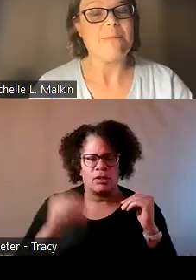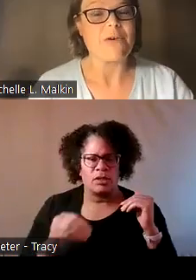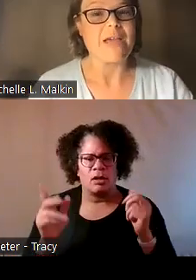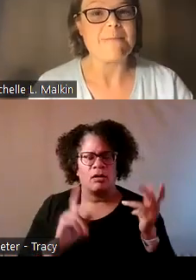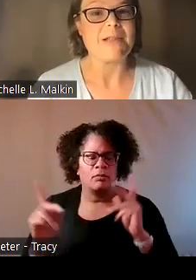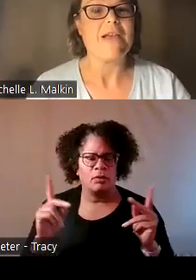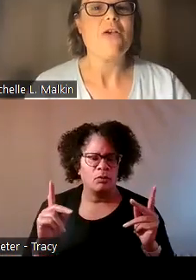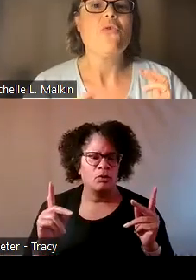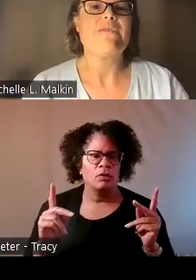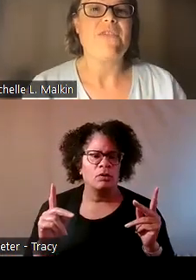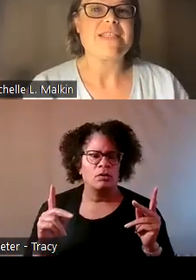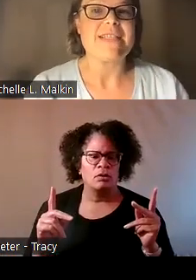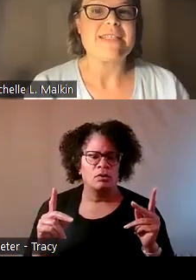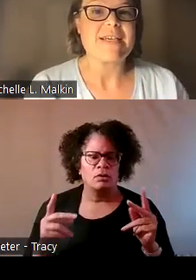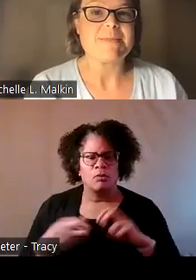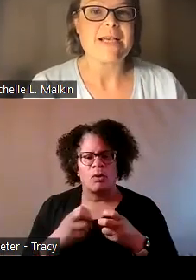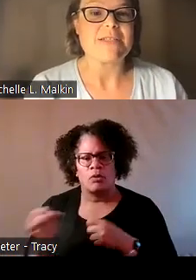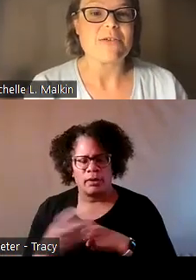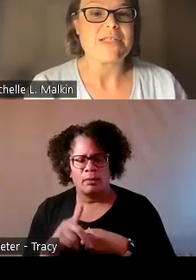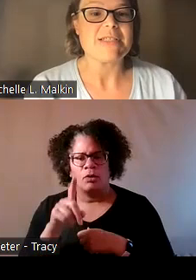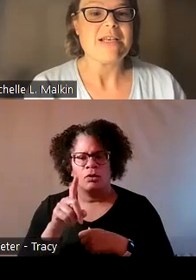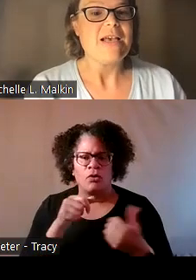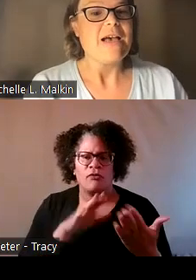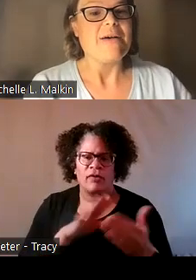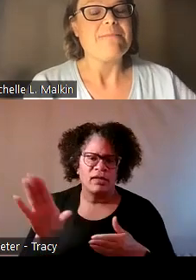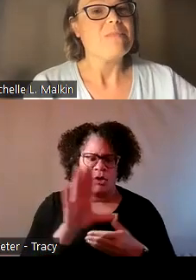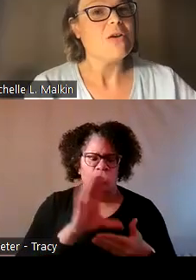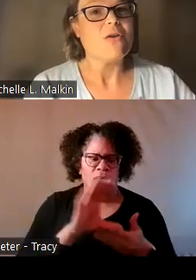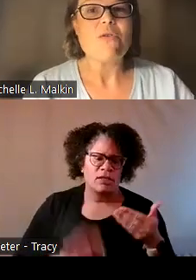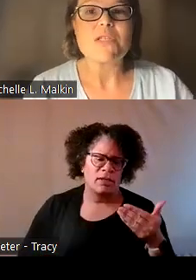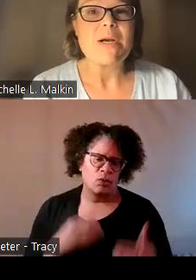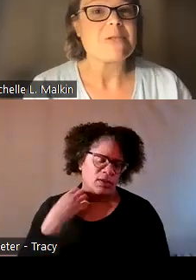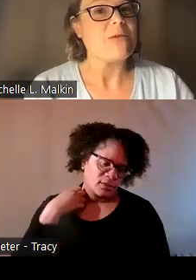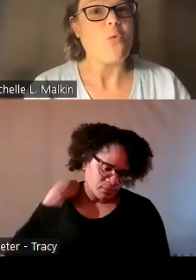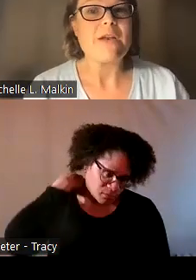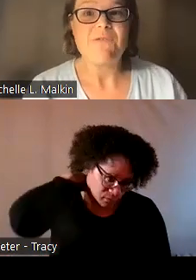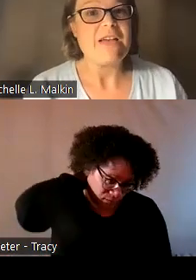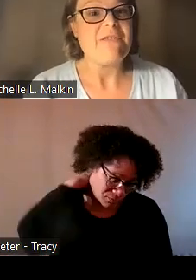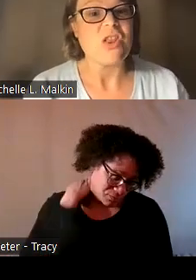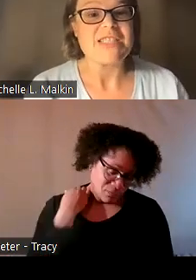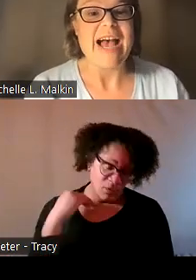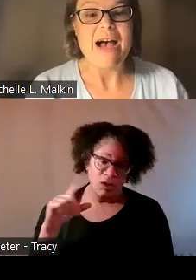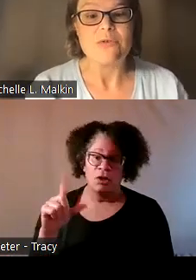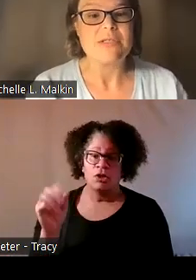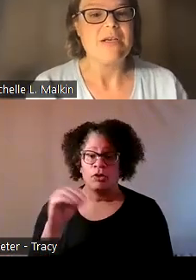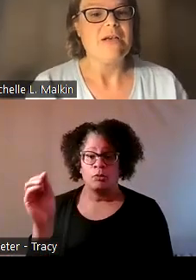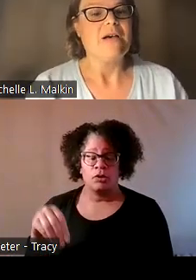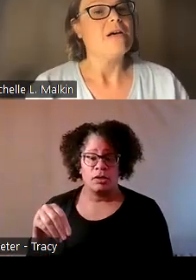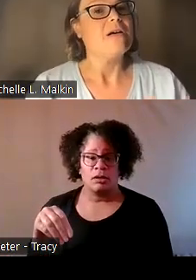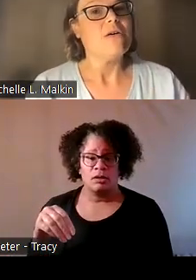seeking help for gambling who have faced these types of consequences. Over 20%, 1 in 5 had lost a